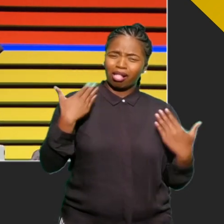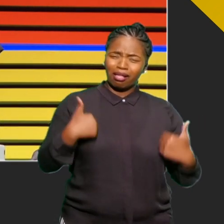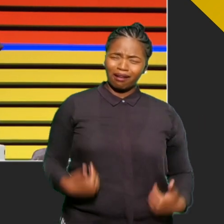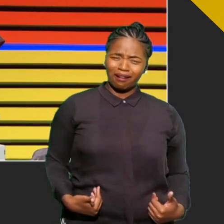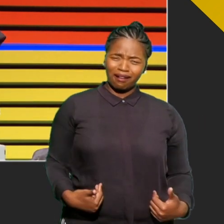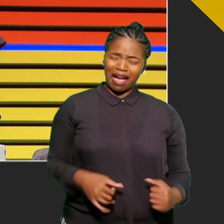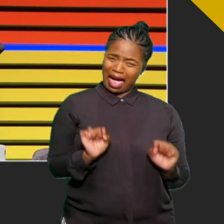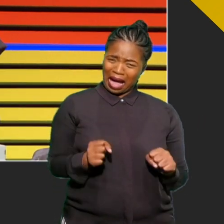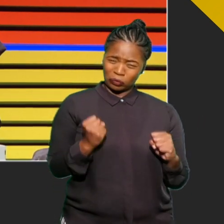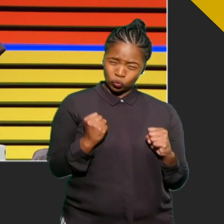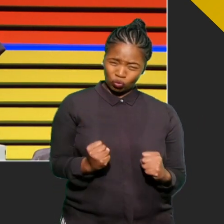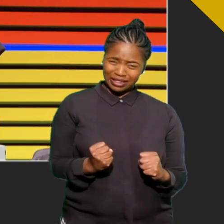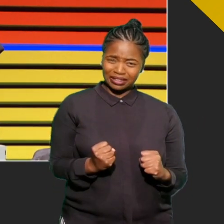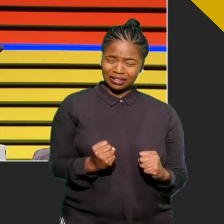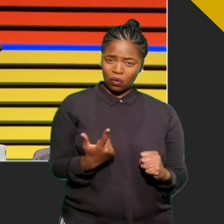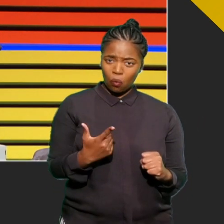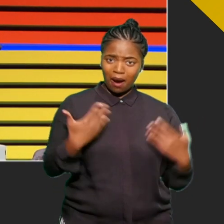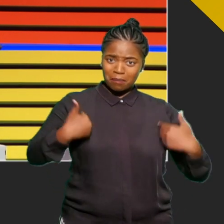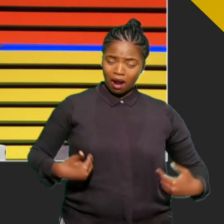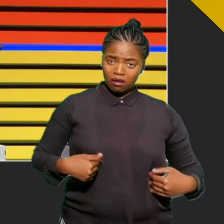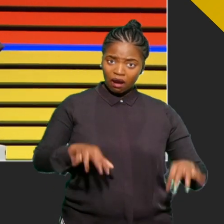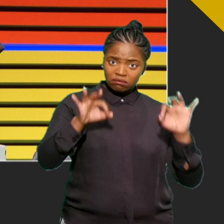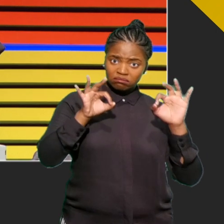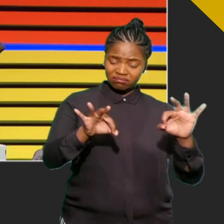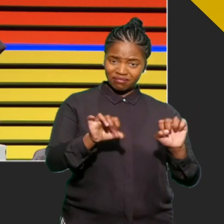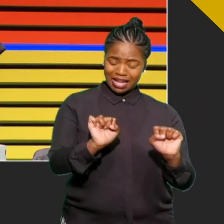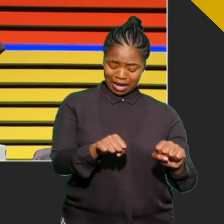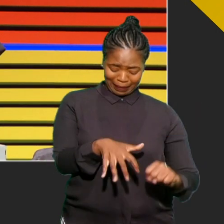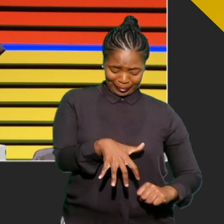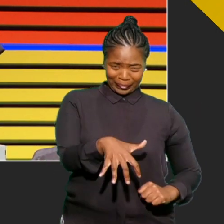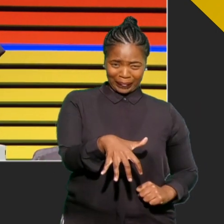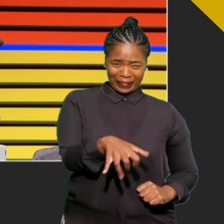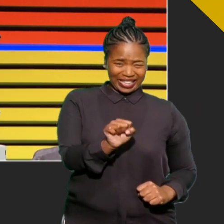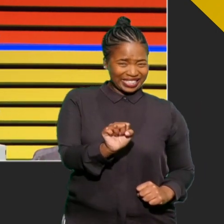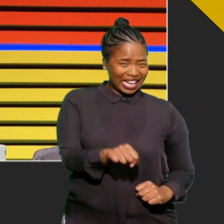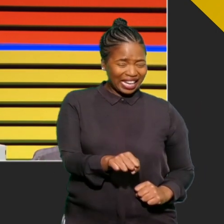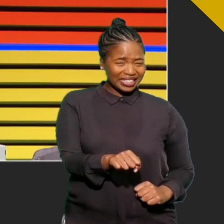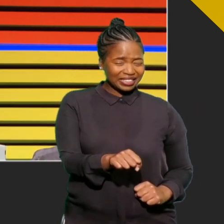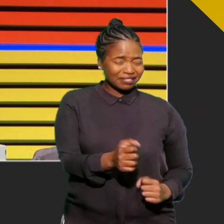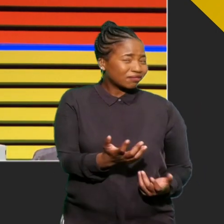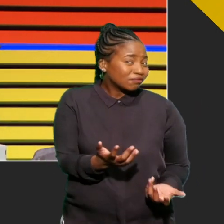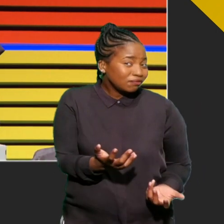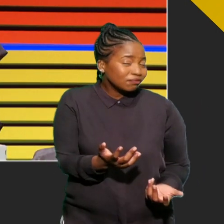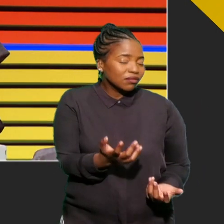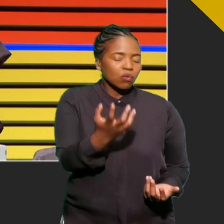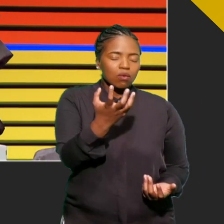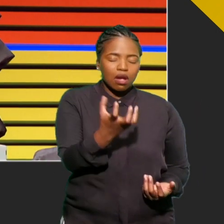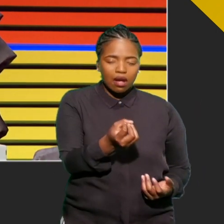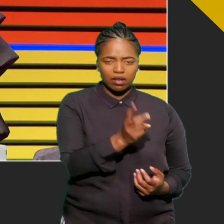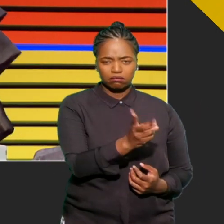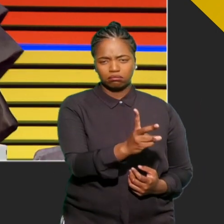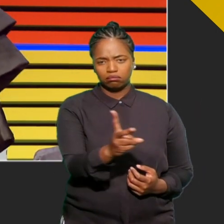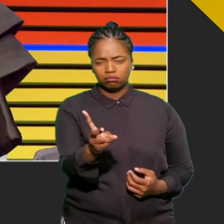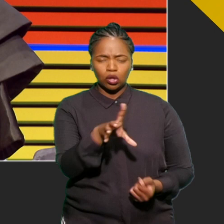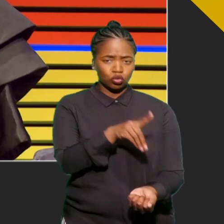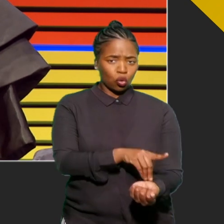ladies, is their body developed enough to be able to even have that type of childbirth? Now, we've got a nurse who comes from the private